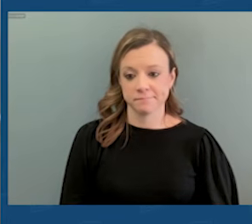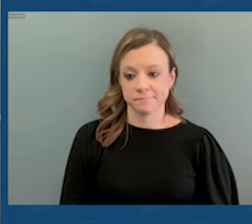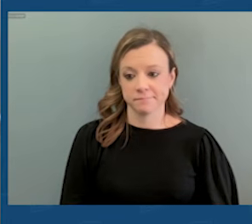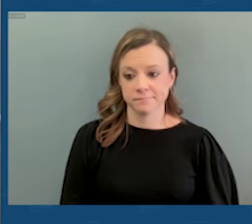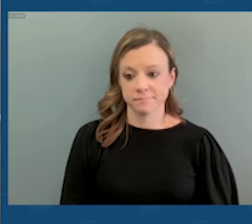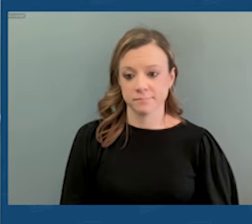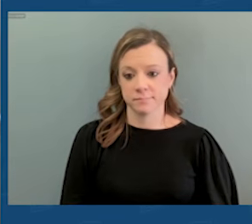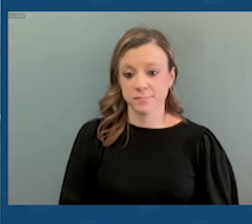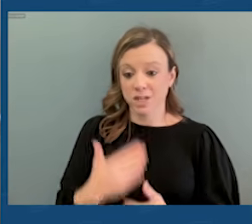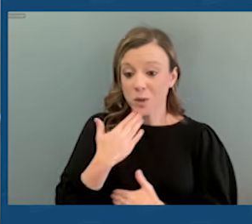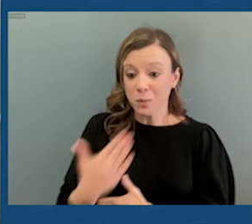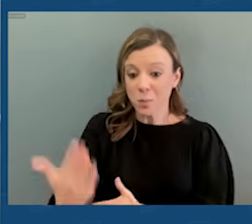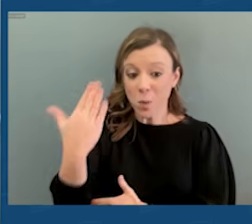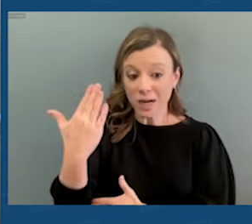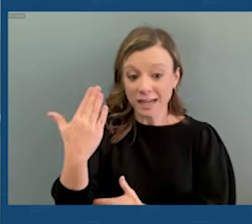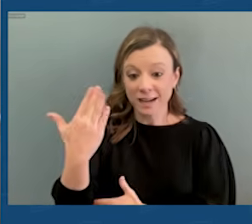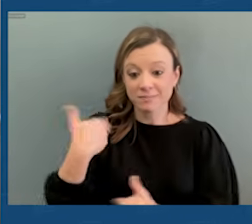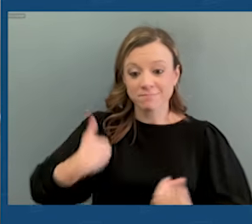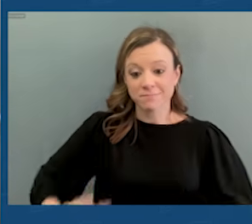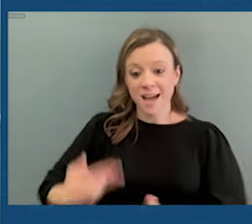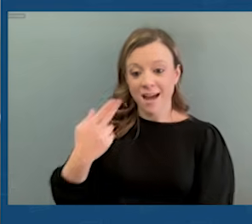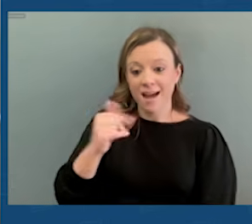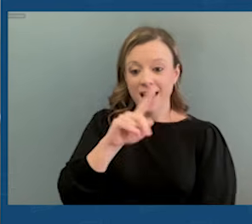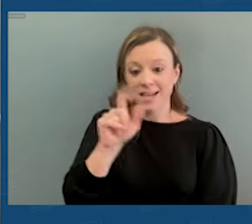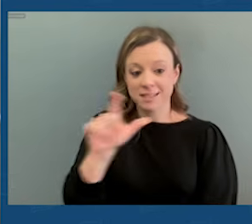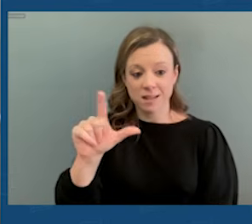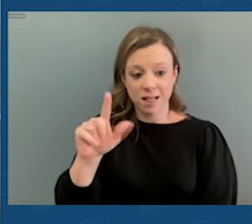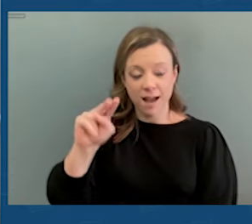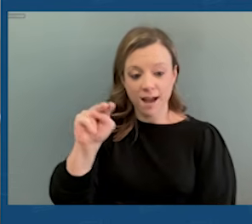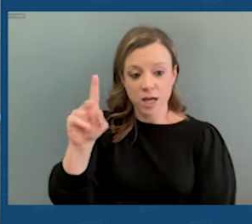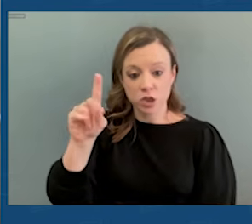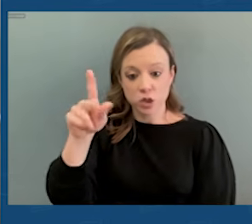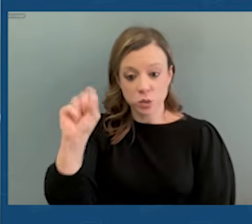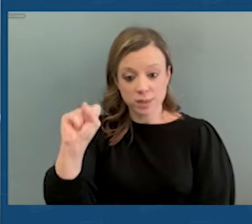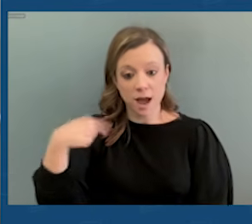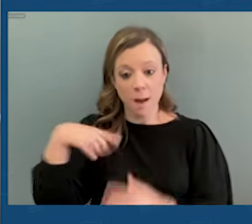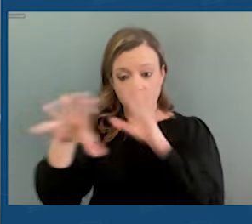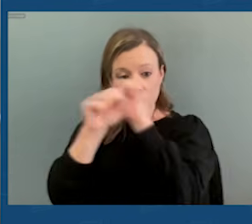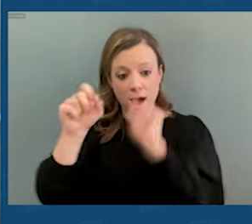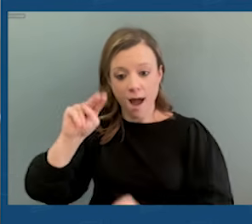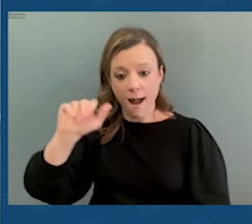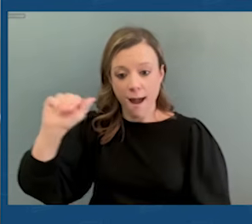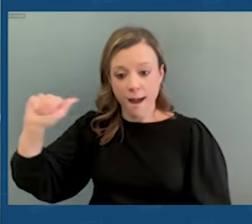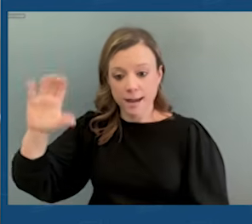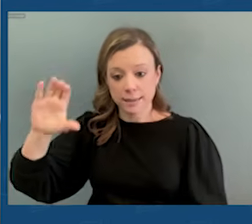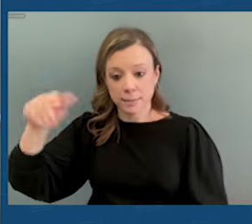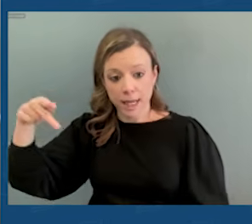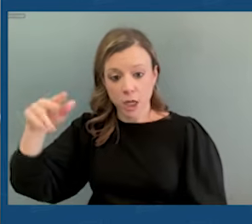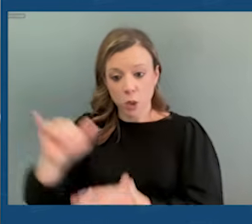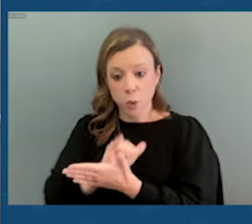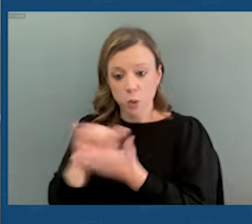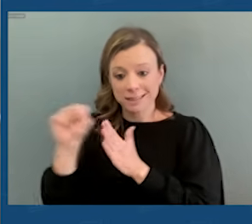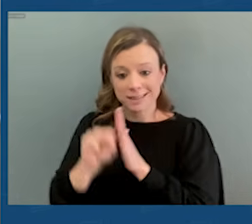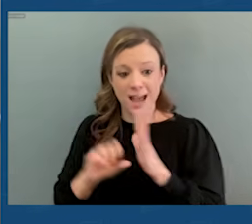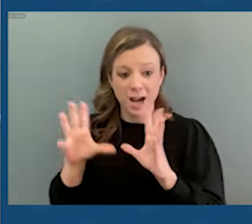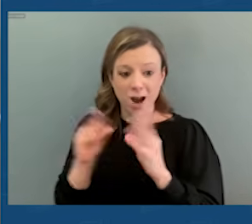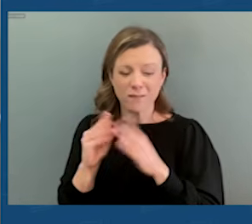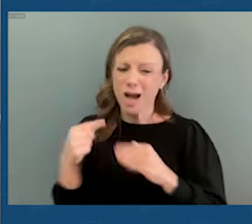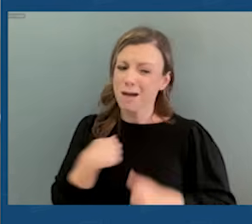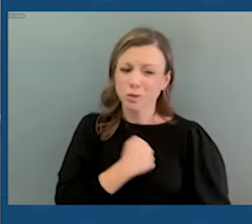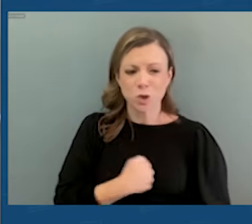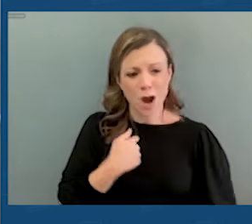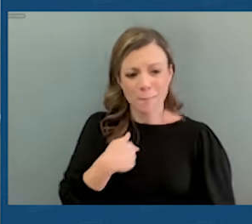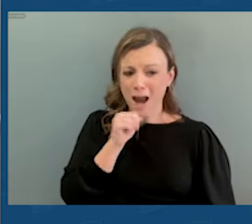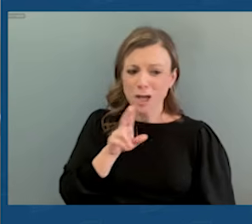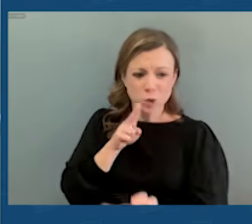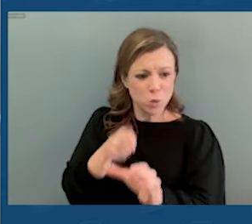Good morning. My name is Hazel Dukes. I'm president of the NAACP New York State Conference. Sorry I'm not with you in person,